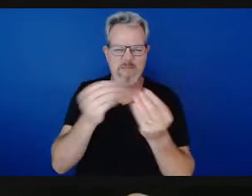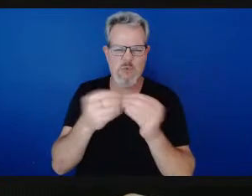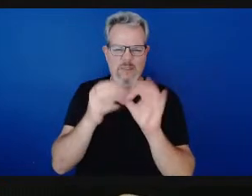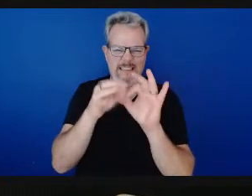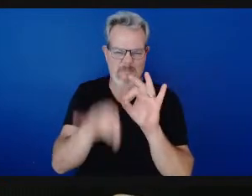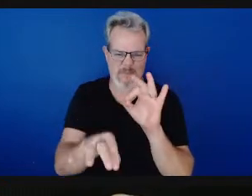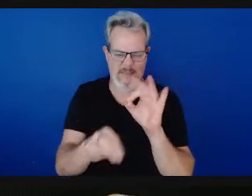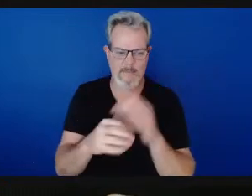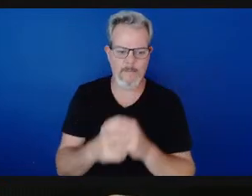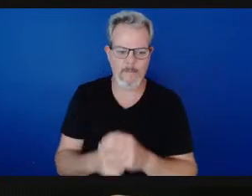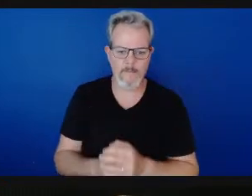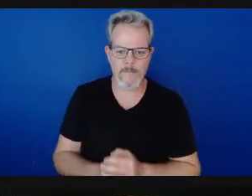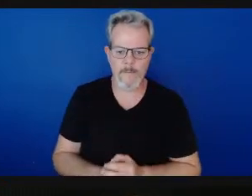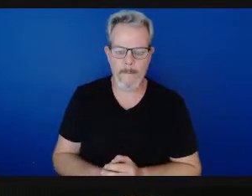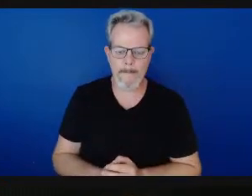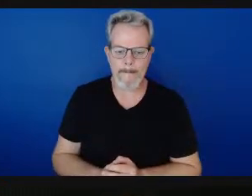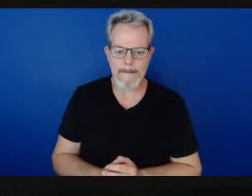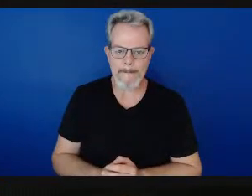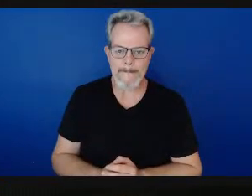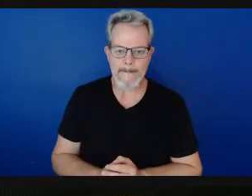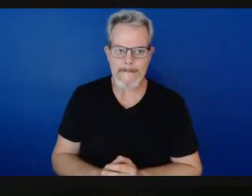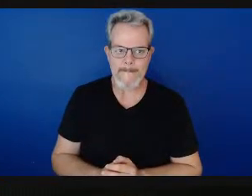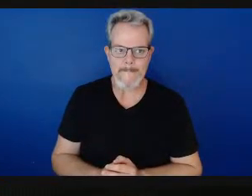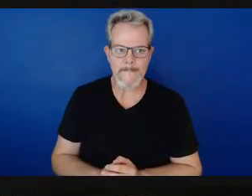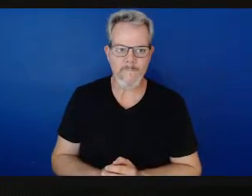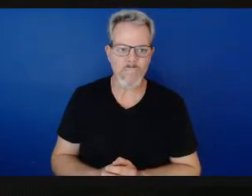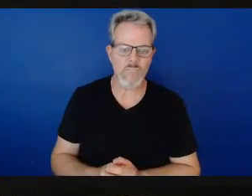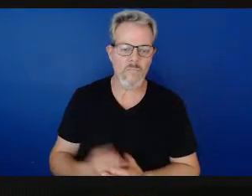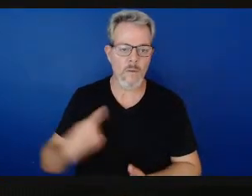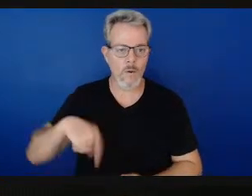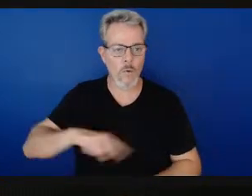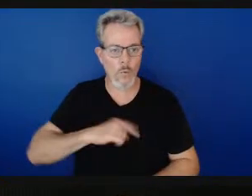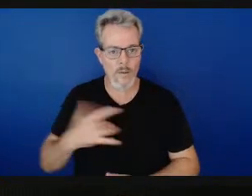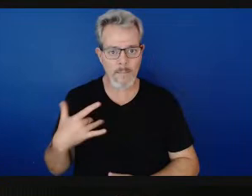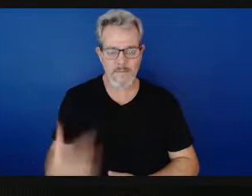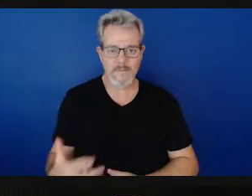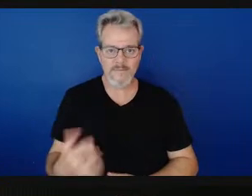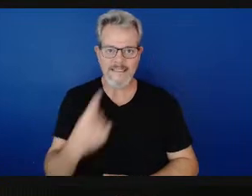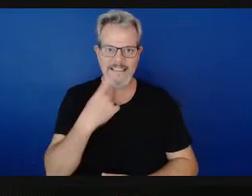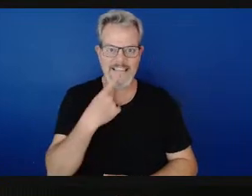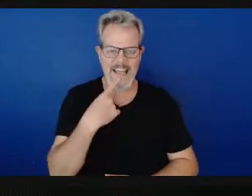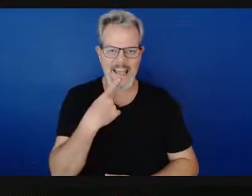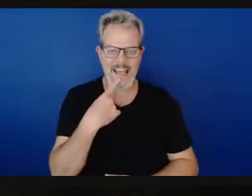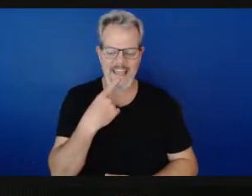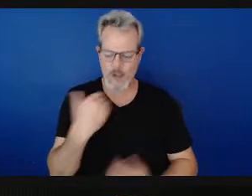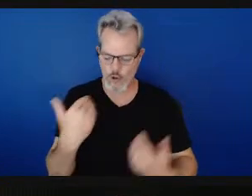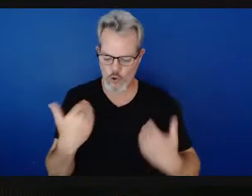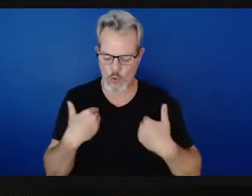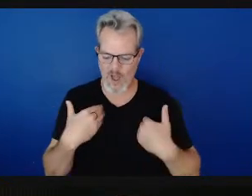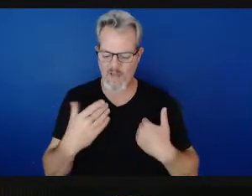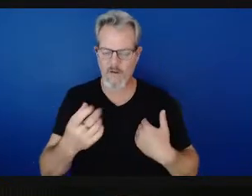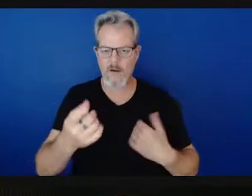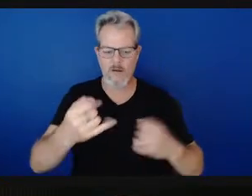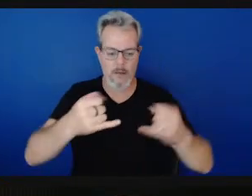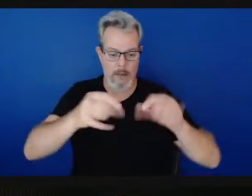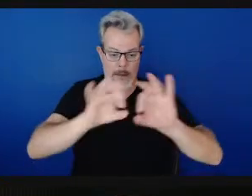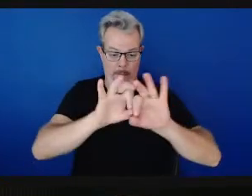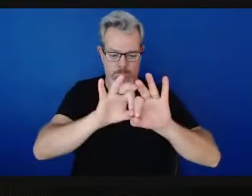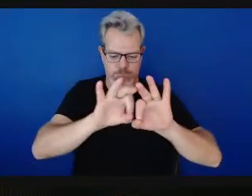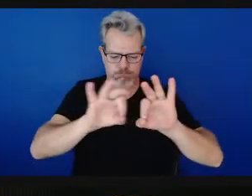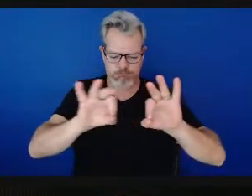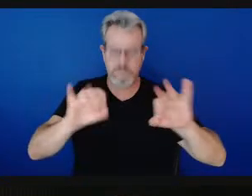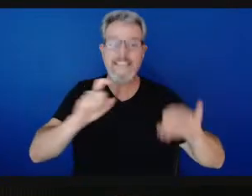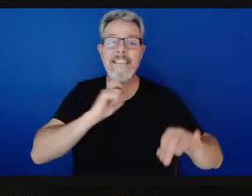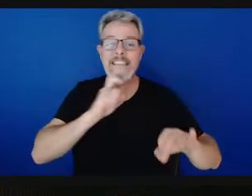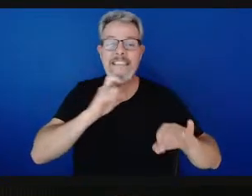very small inclination. We often say that if you had a half-mile long, 1 kilometer long bar of steel, for